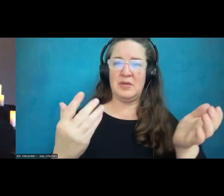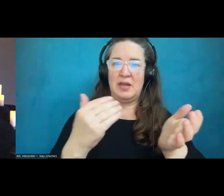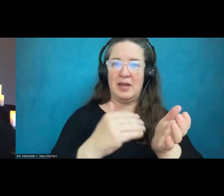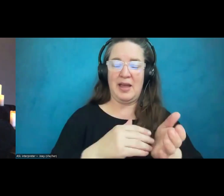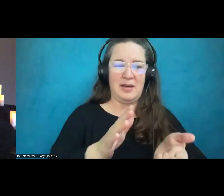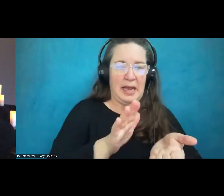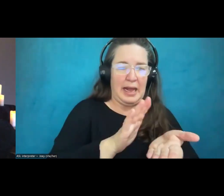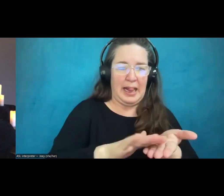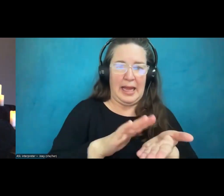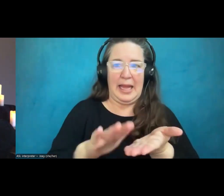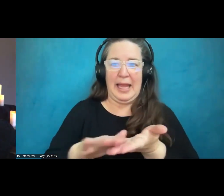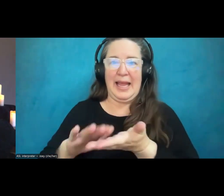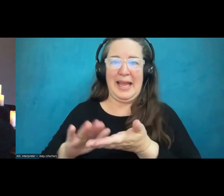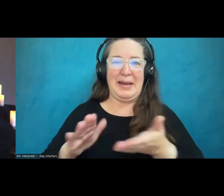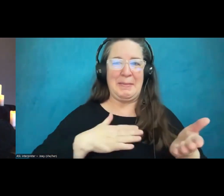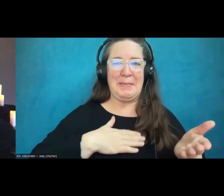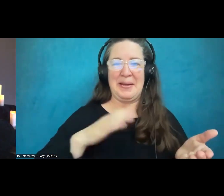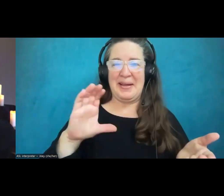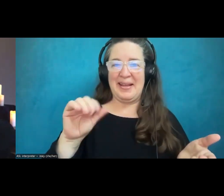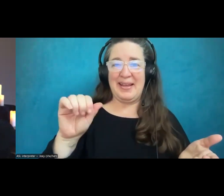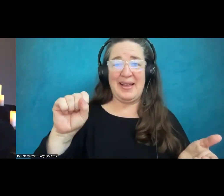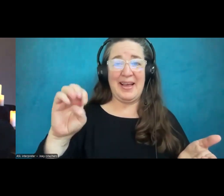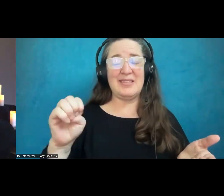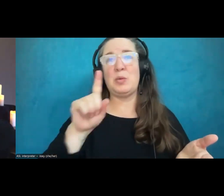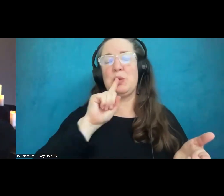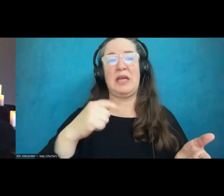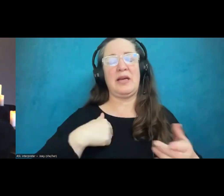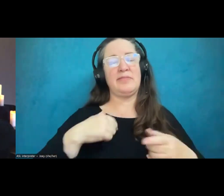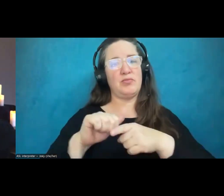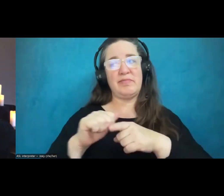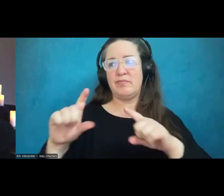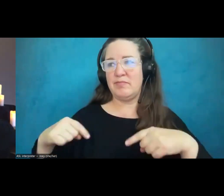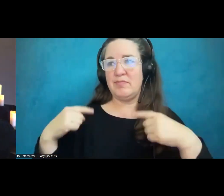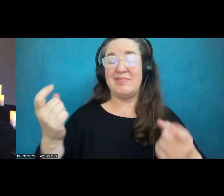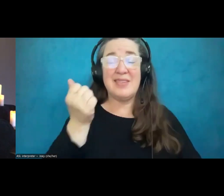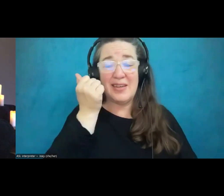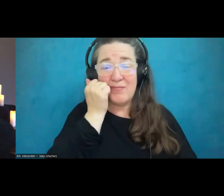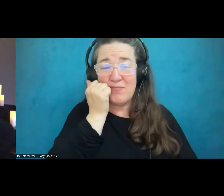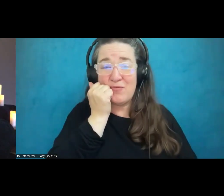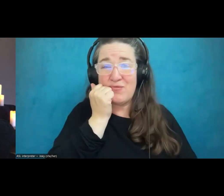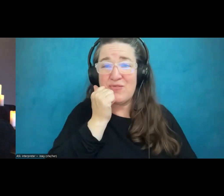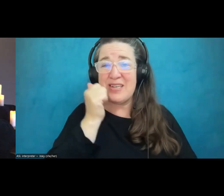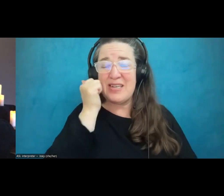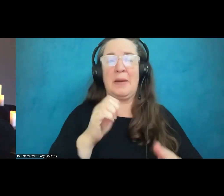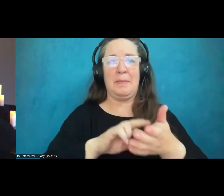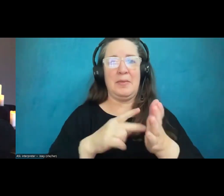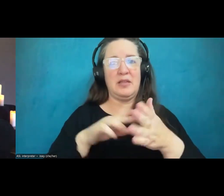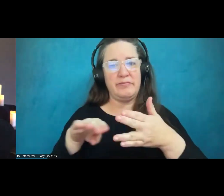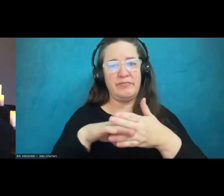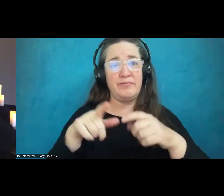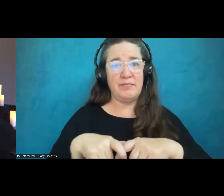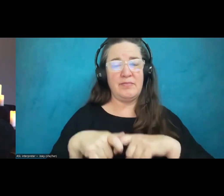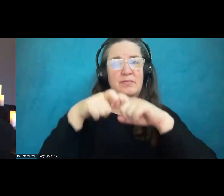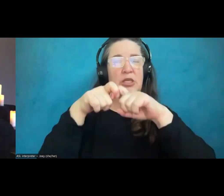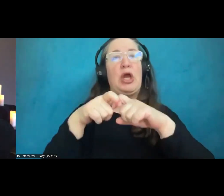life. You know, I'm an everyday practicer. So this was huge for me. I was not